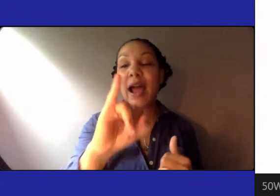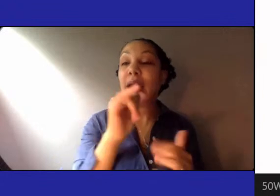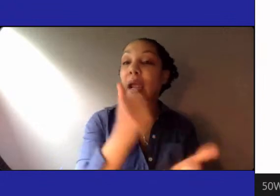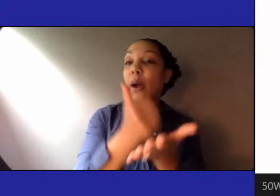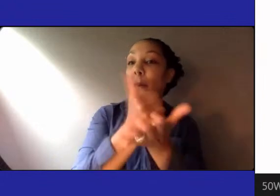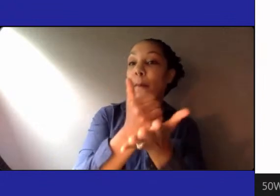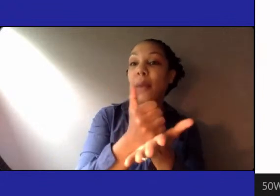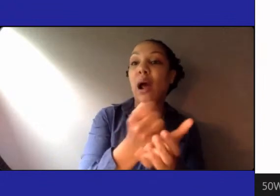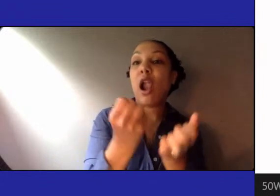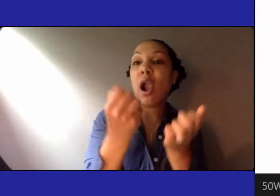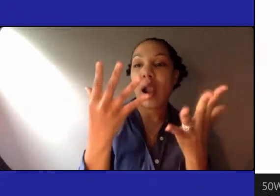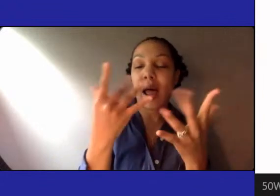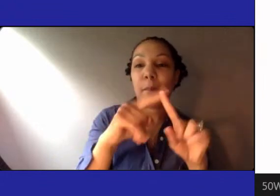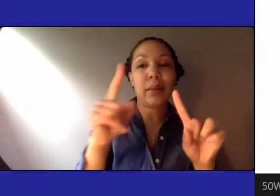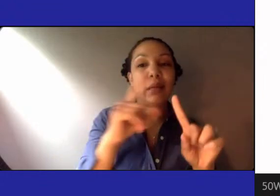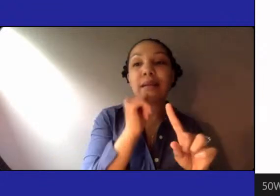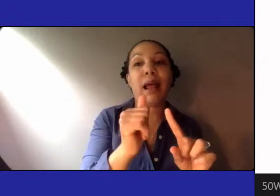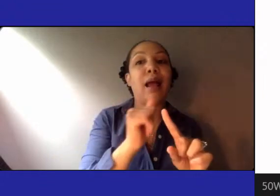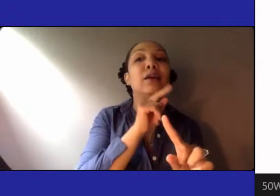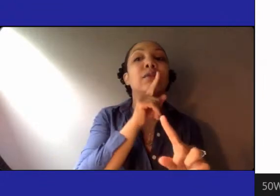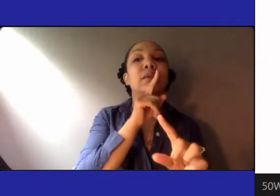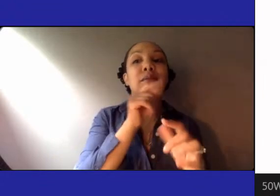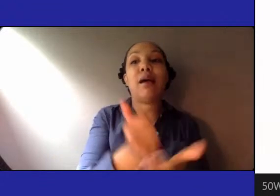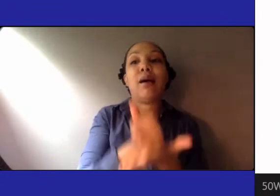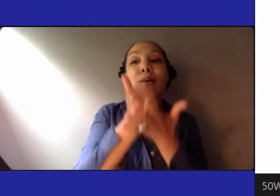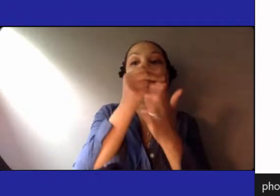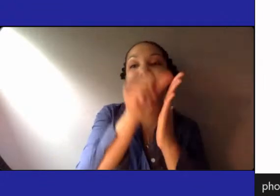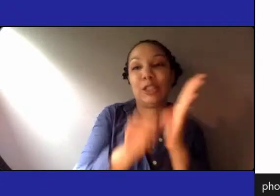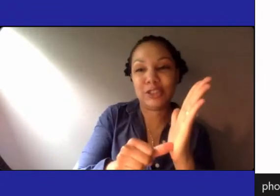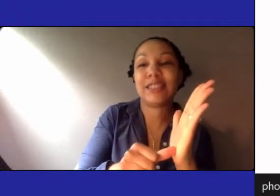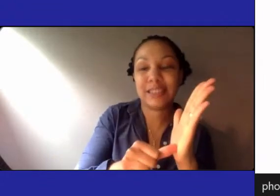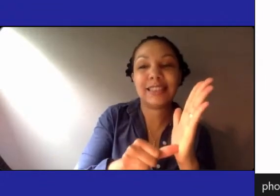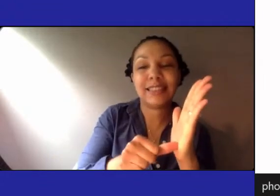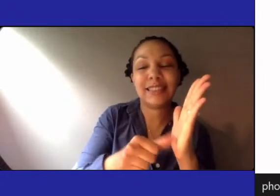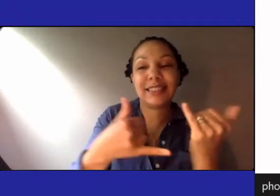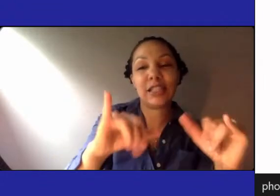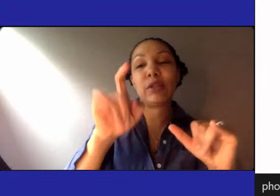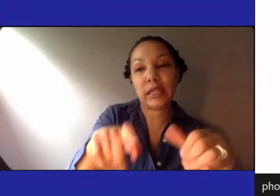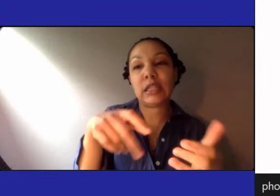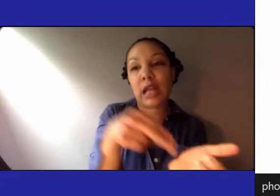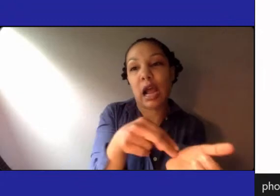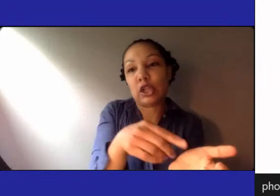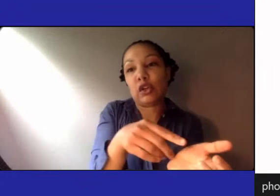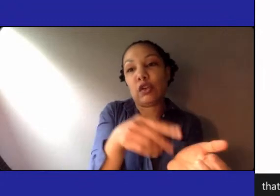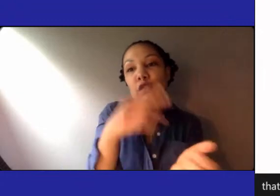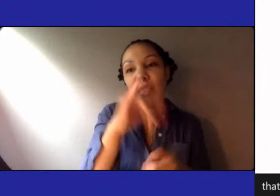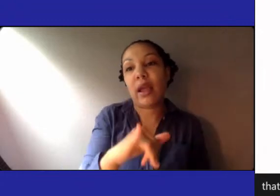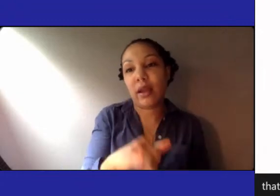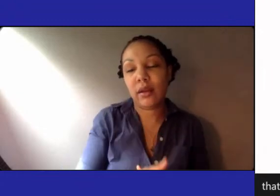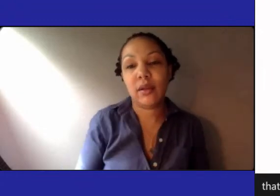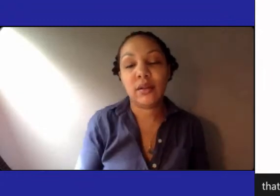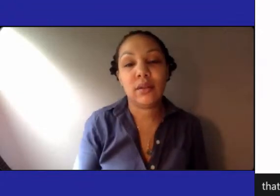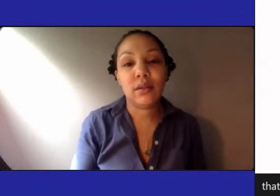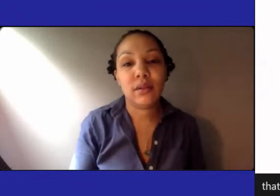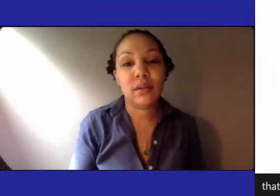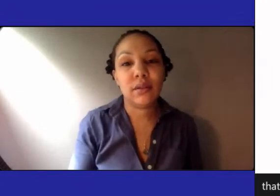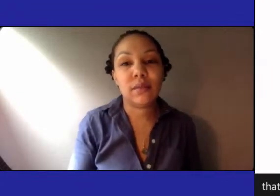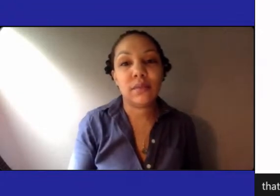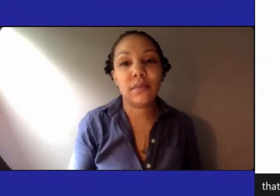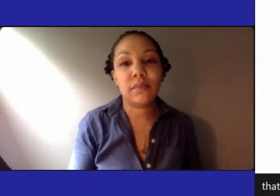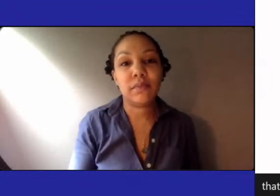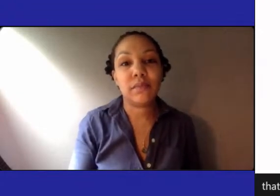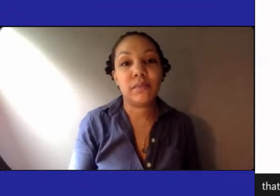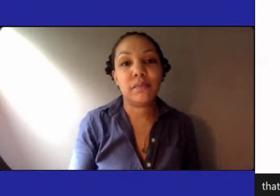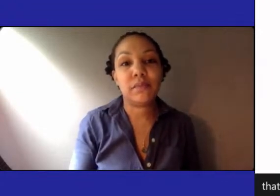the idea This is something. that in general, as we're taking a bit of a commercial break.